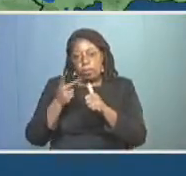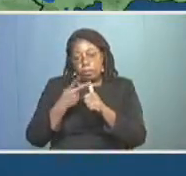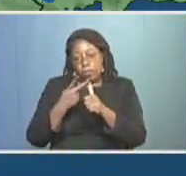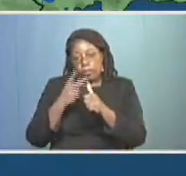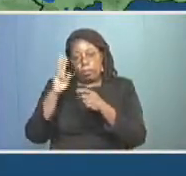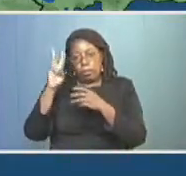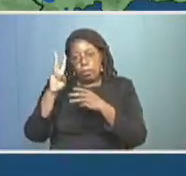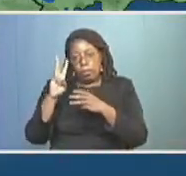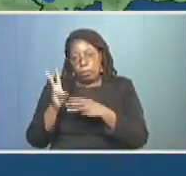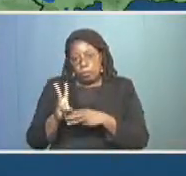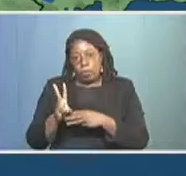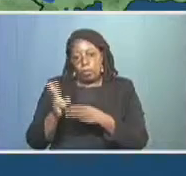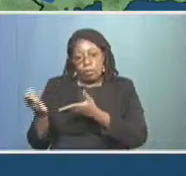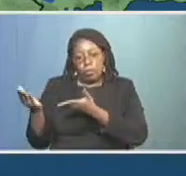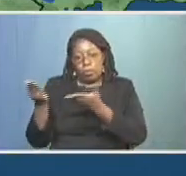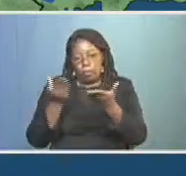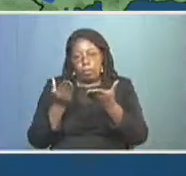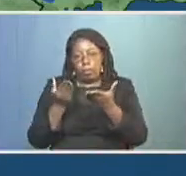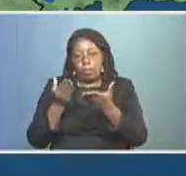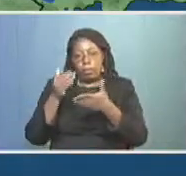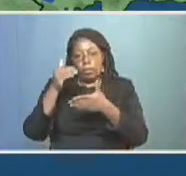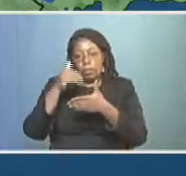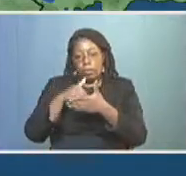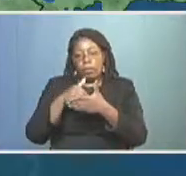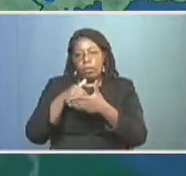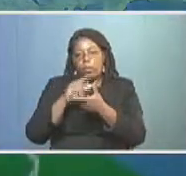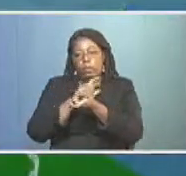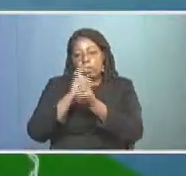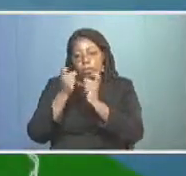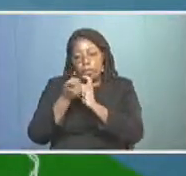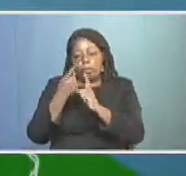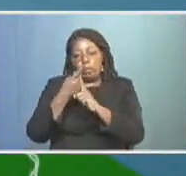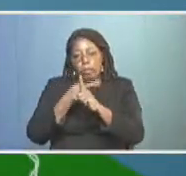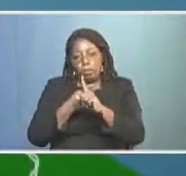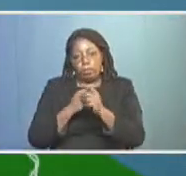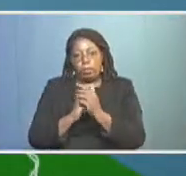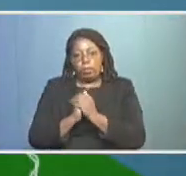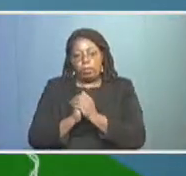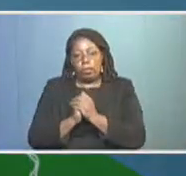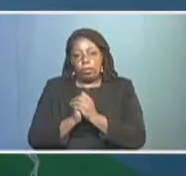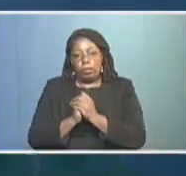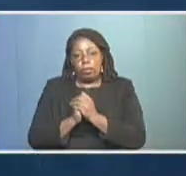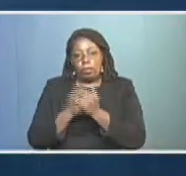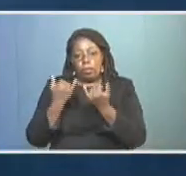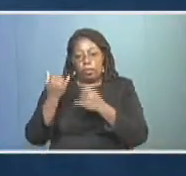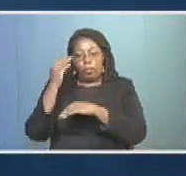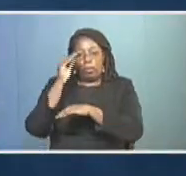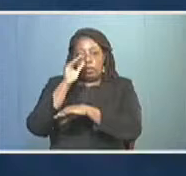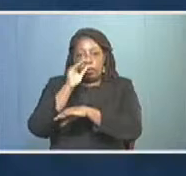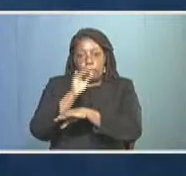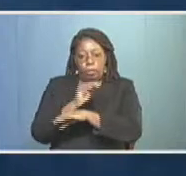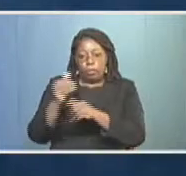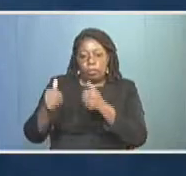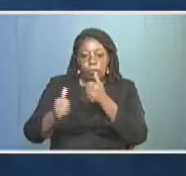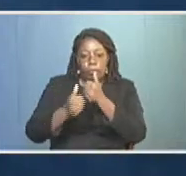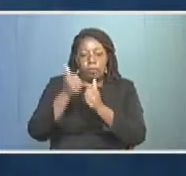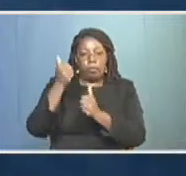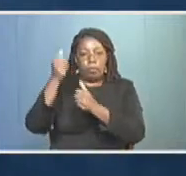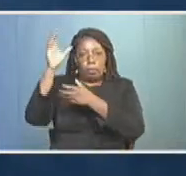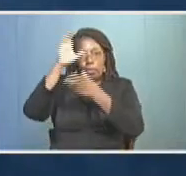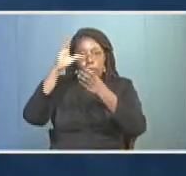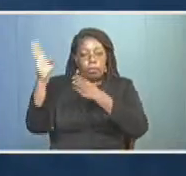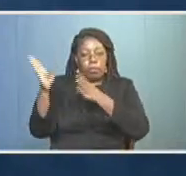That second front will certainly bring in a change in temperatures. Forecast for tonight, we are going in for mostly cloudy and